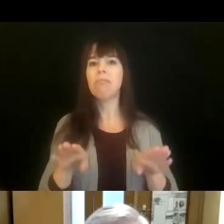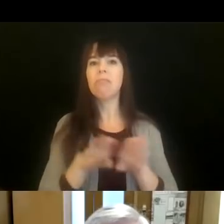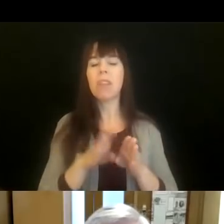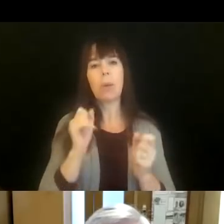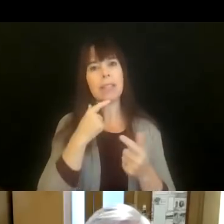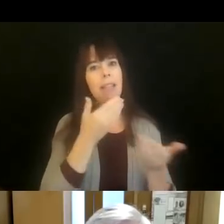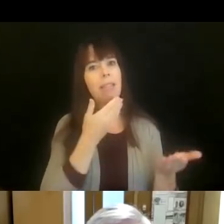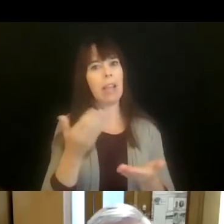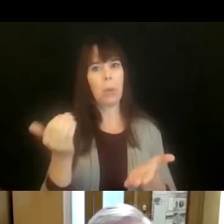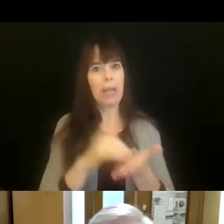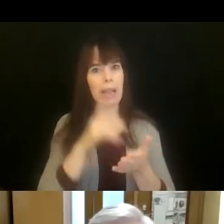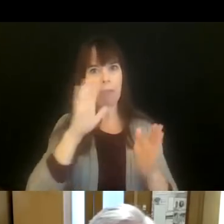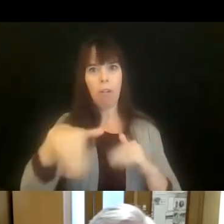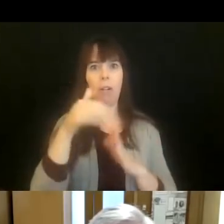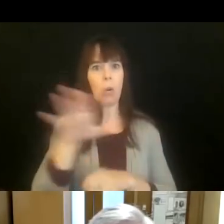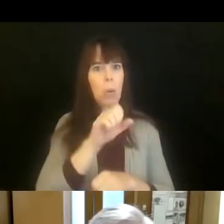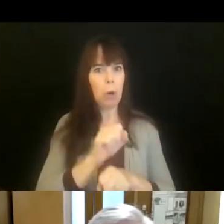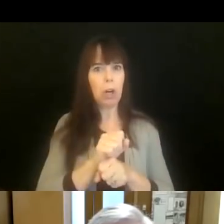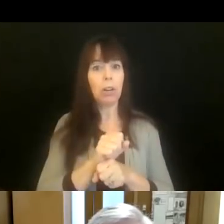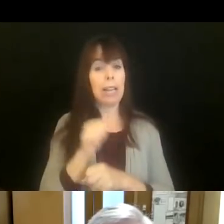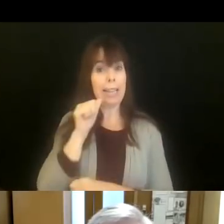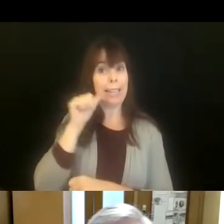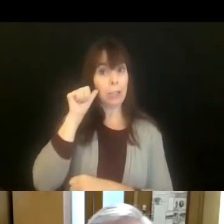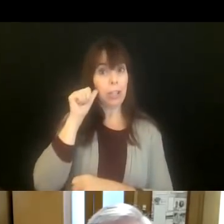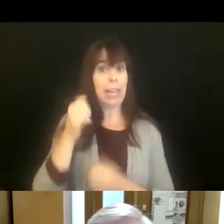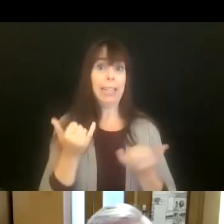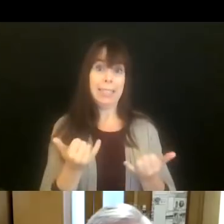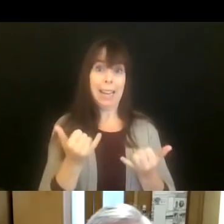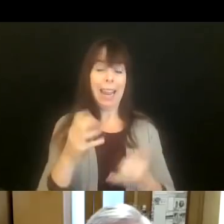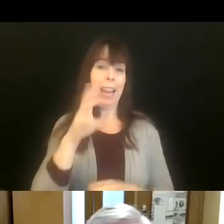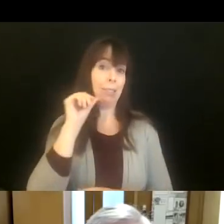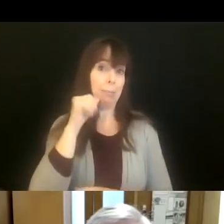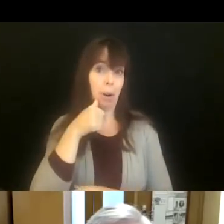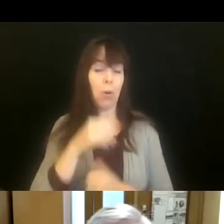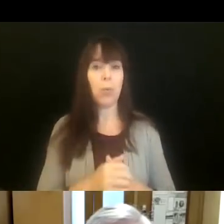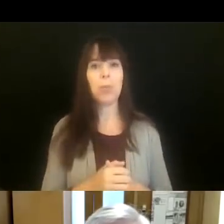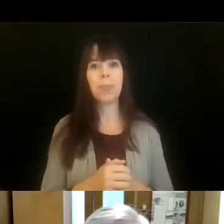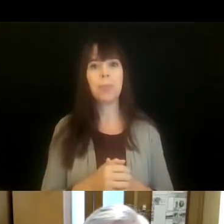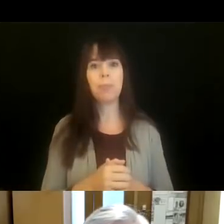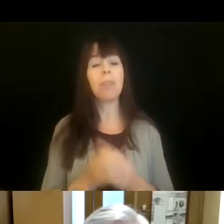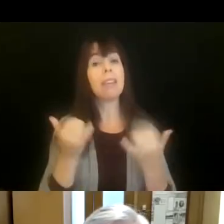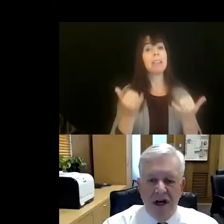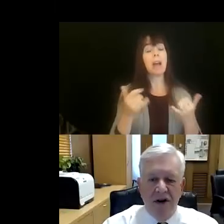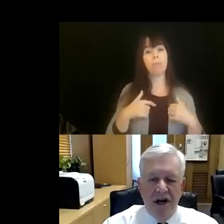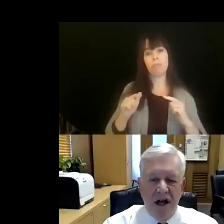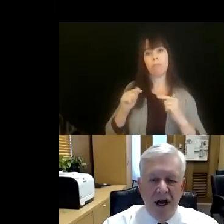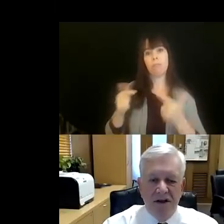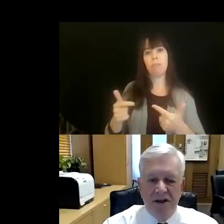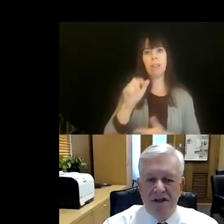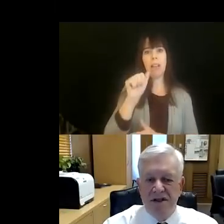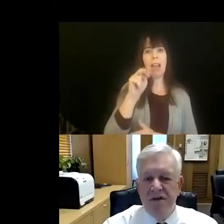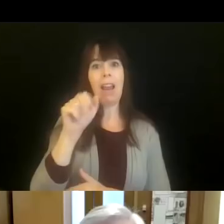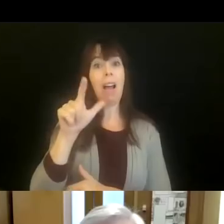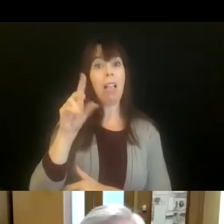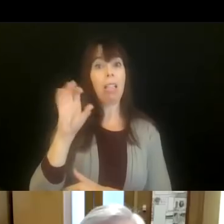again for all you do, for yesterday, for today, and for tomorrow. Now I'll turn it over to Dr. Anna Locke to